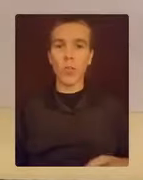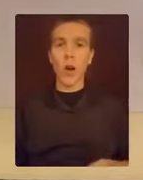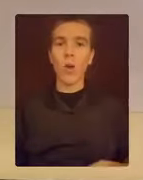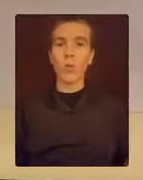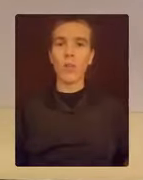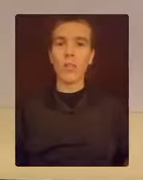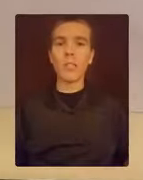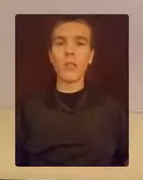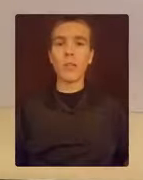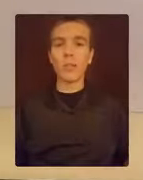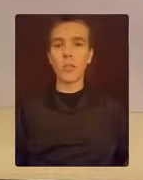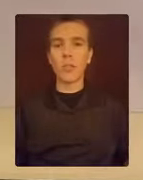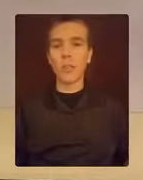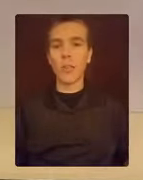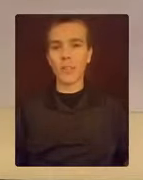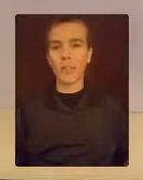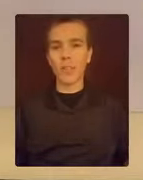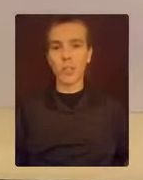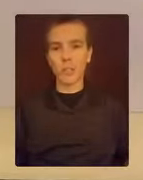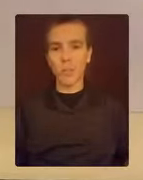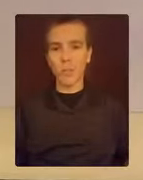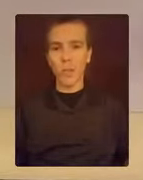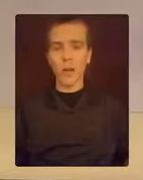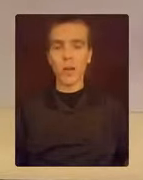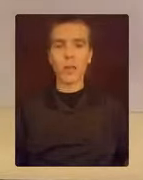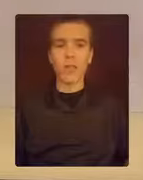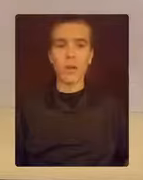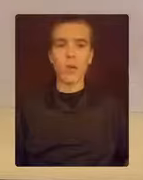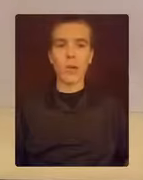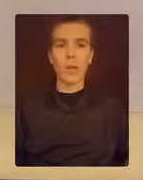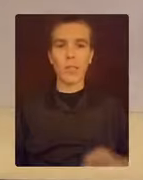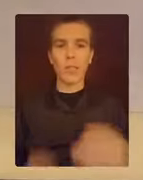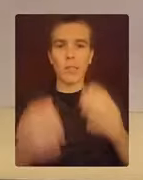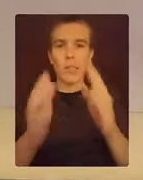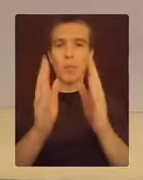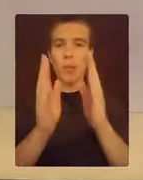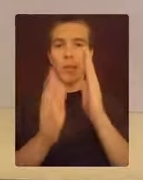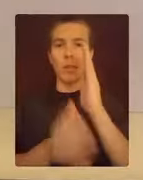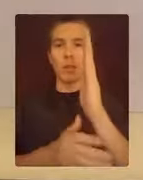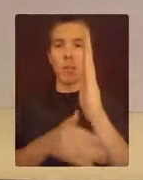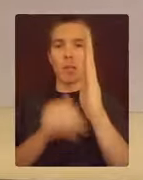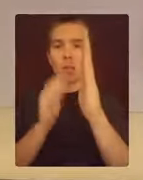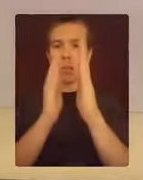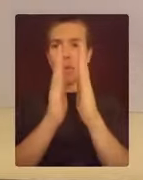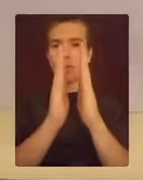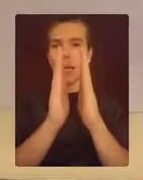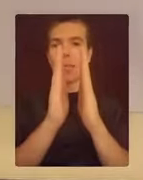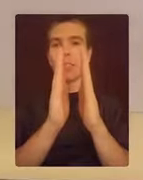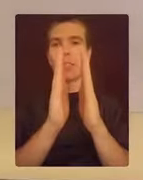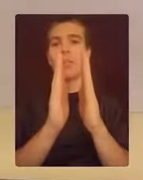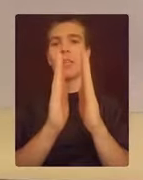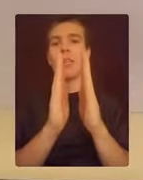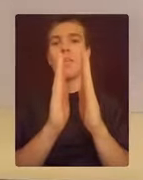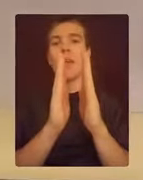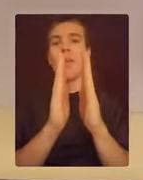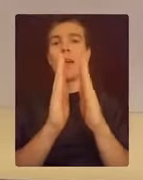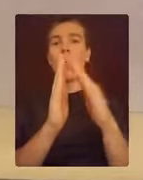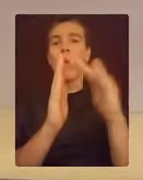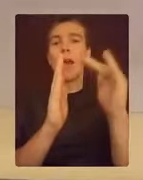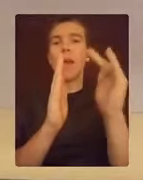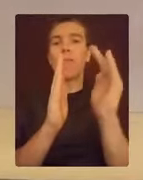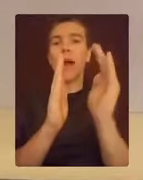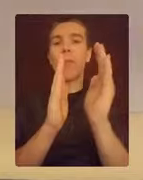ghosts are really dimensional glitches. So it's simply this dimension's right beside this dimension, and